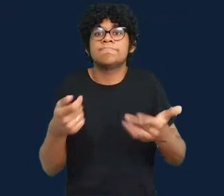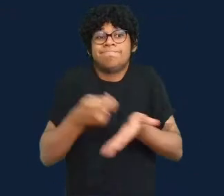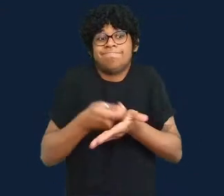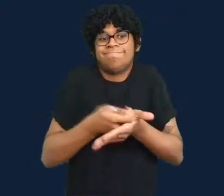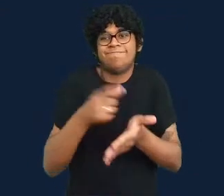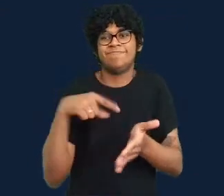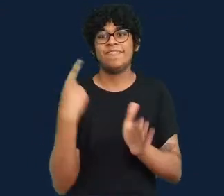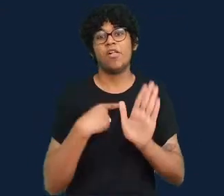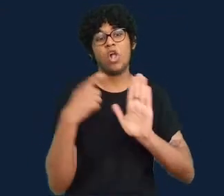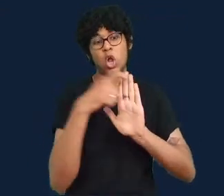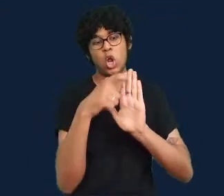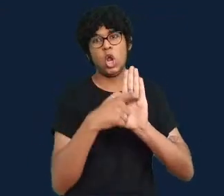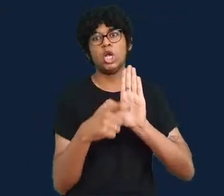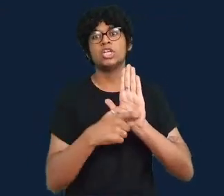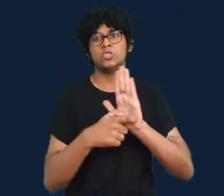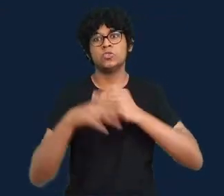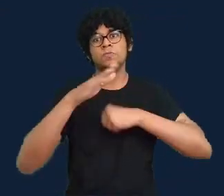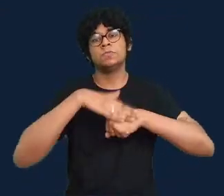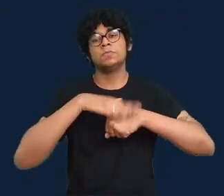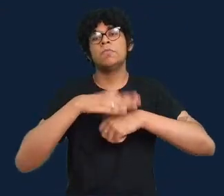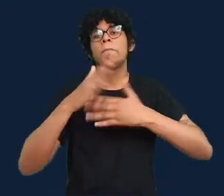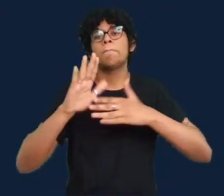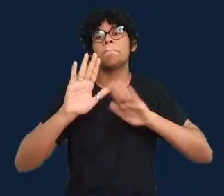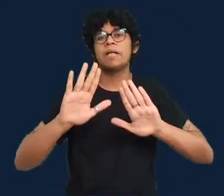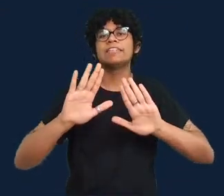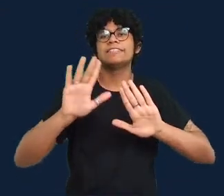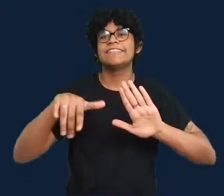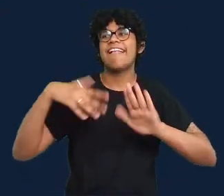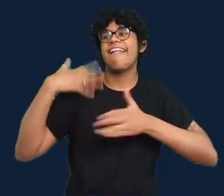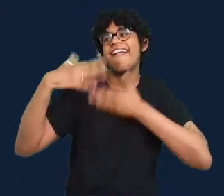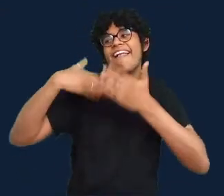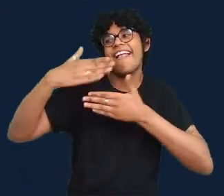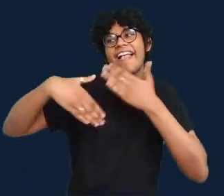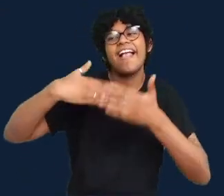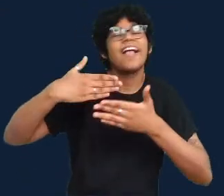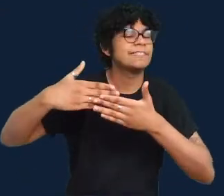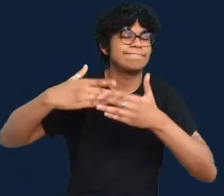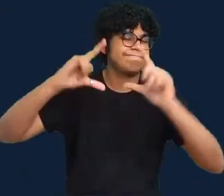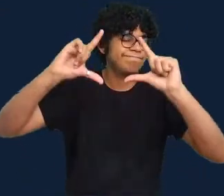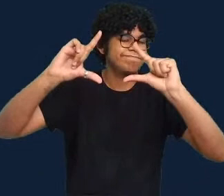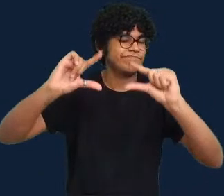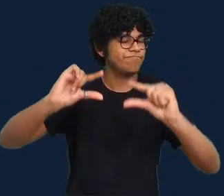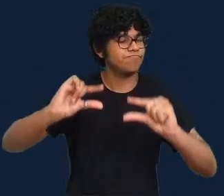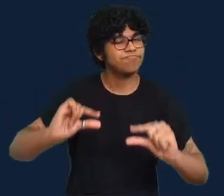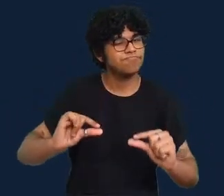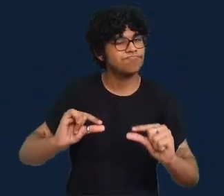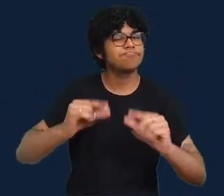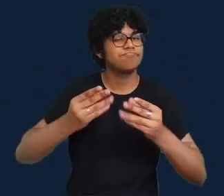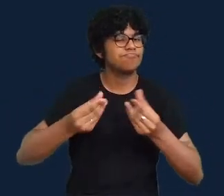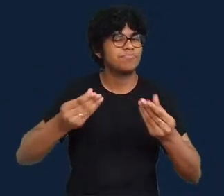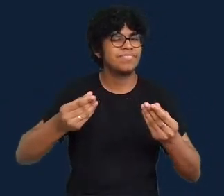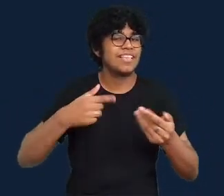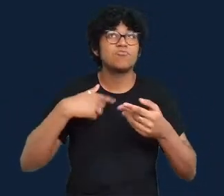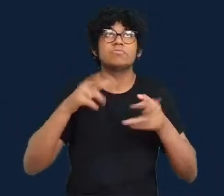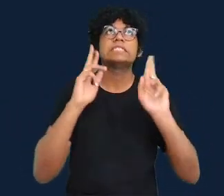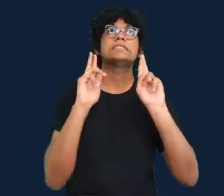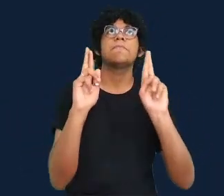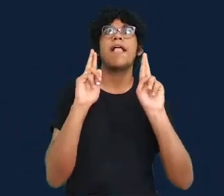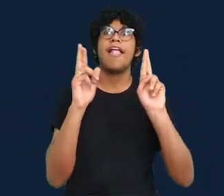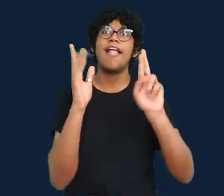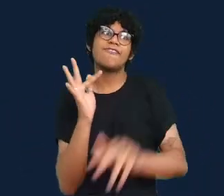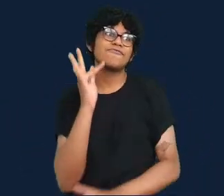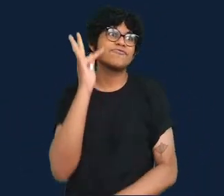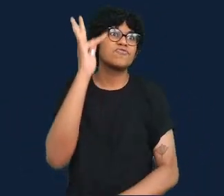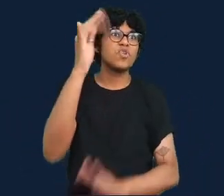time. Like I have no expectations that code will always be there,